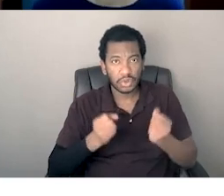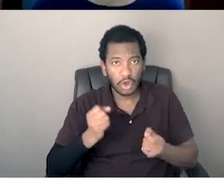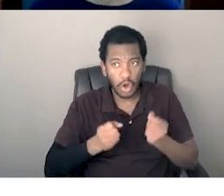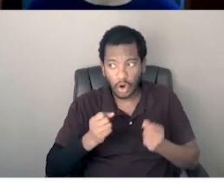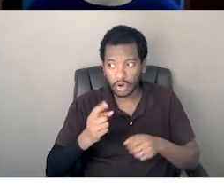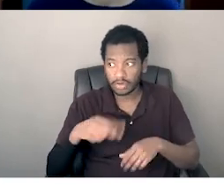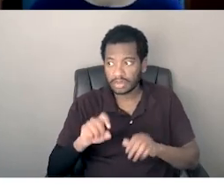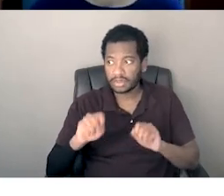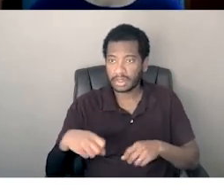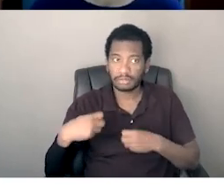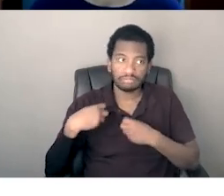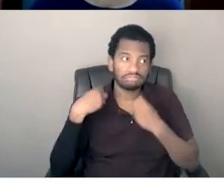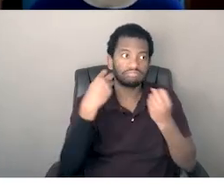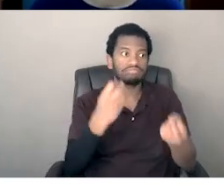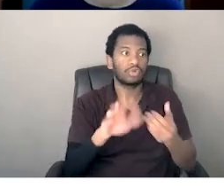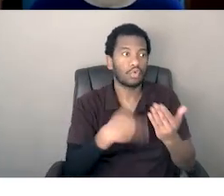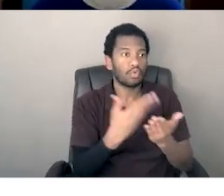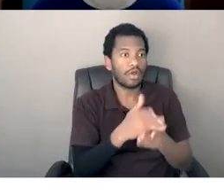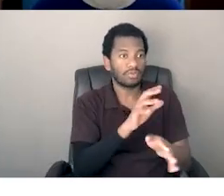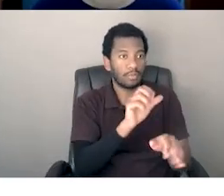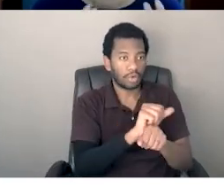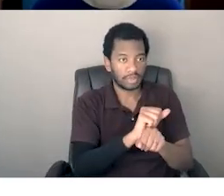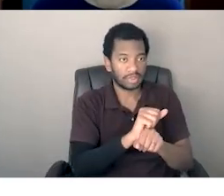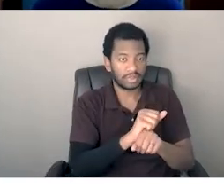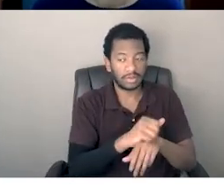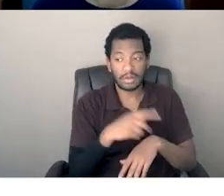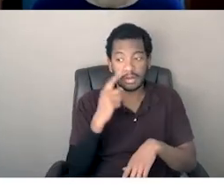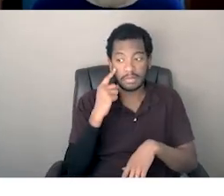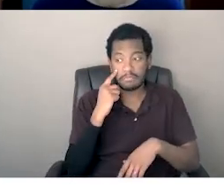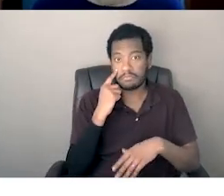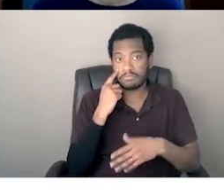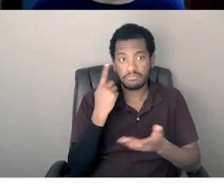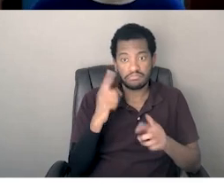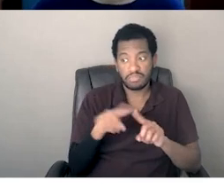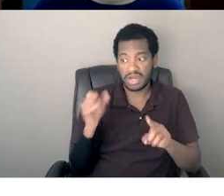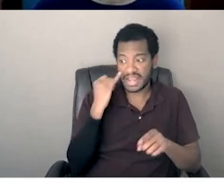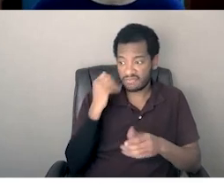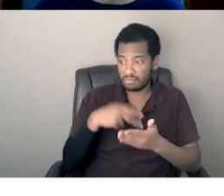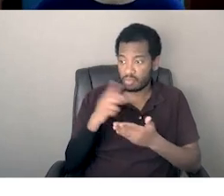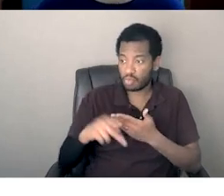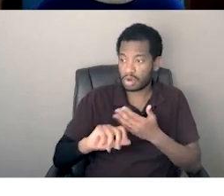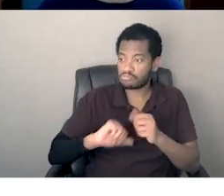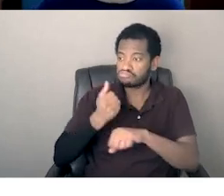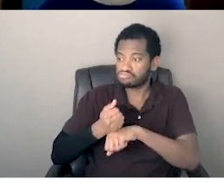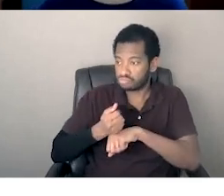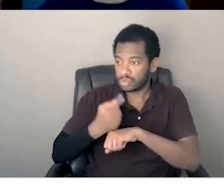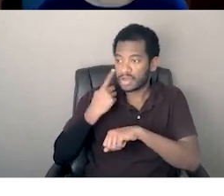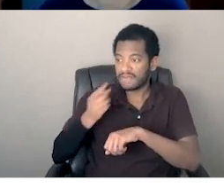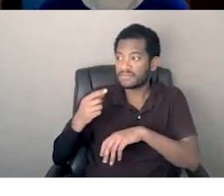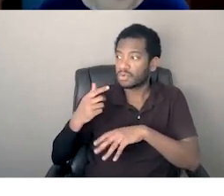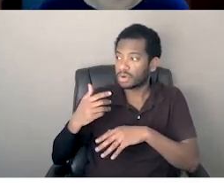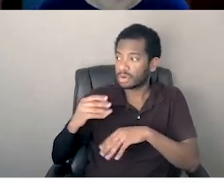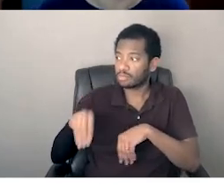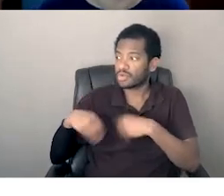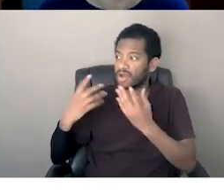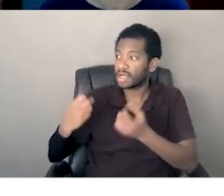programs personally drive people to places. Would be better for the person and also better for the programs